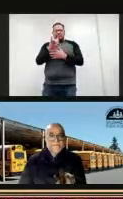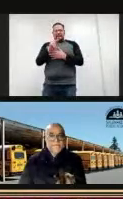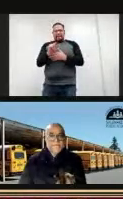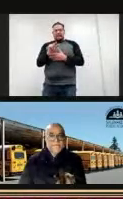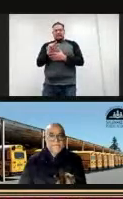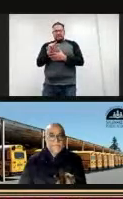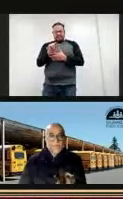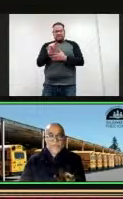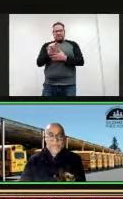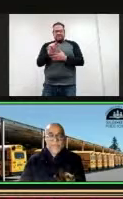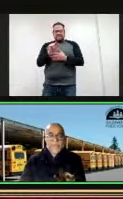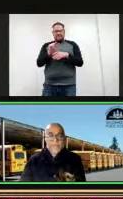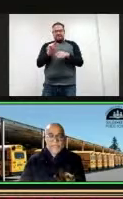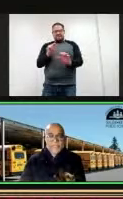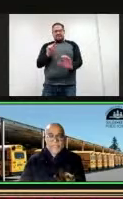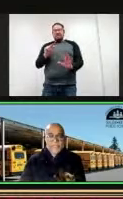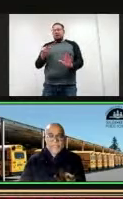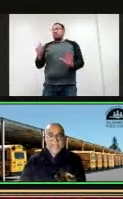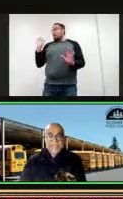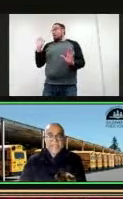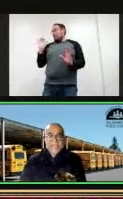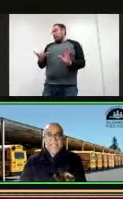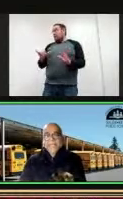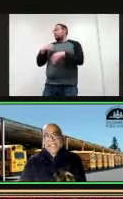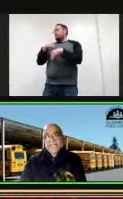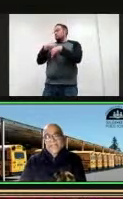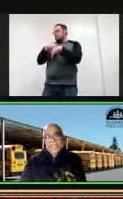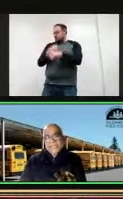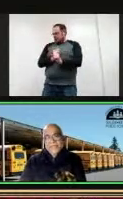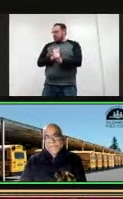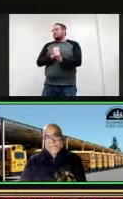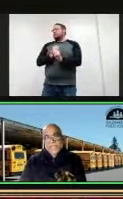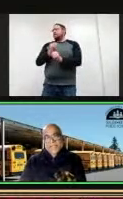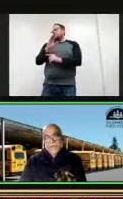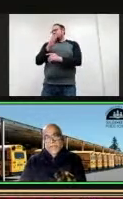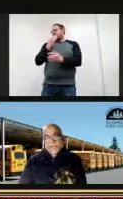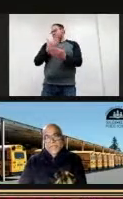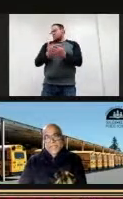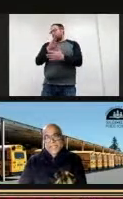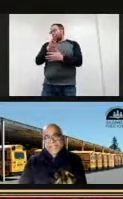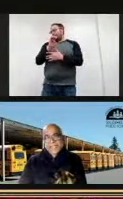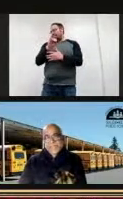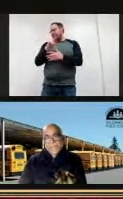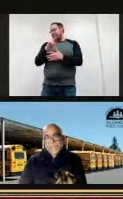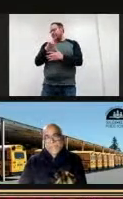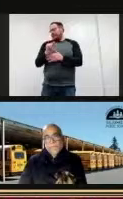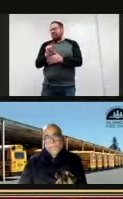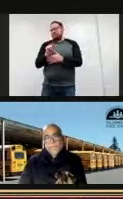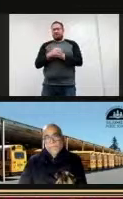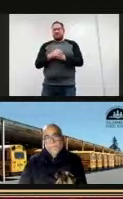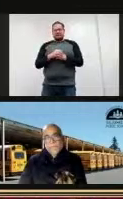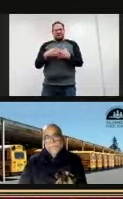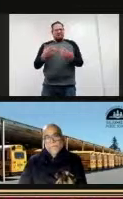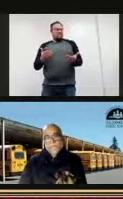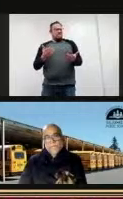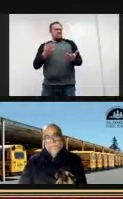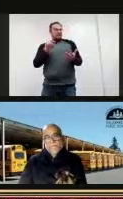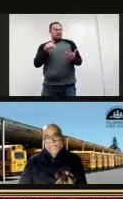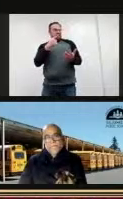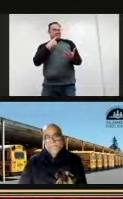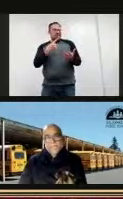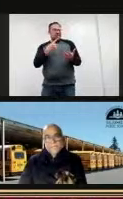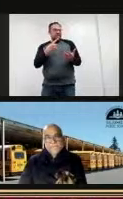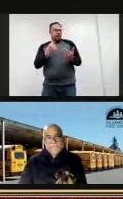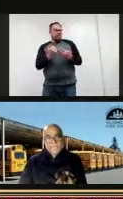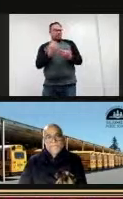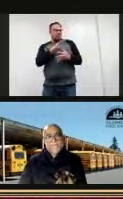somehow. No, that will create well-being. That's a product. True. Can't you just say places